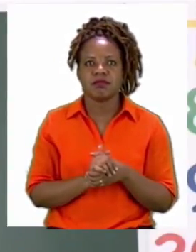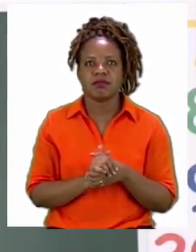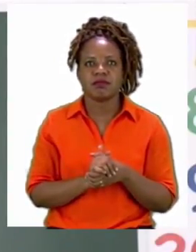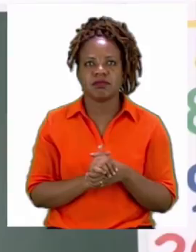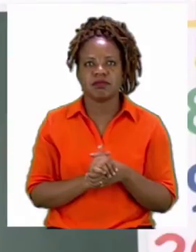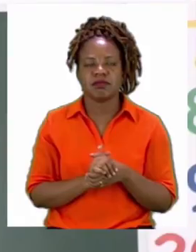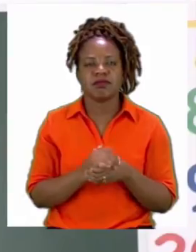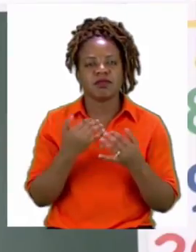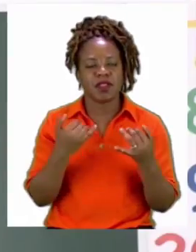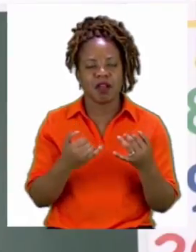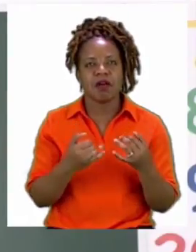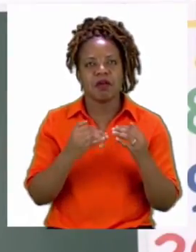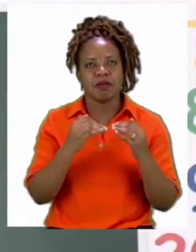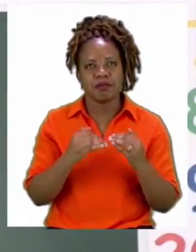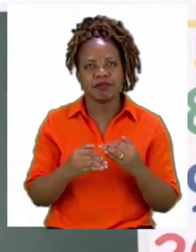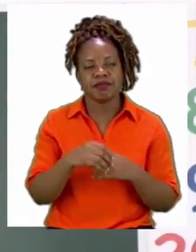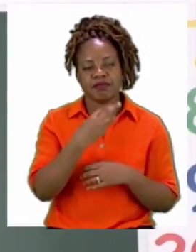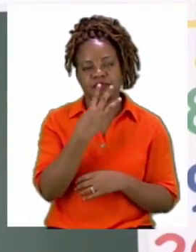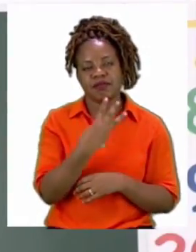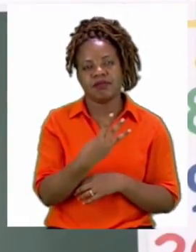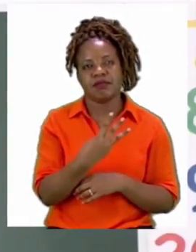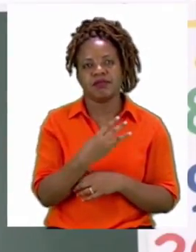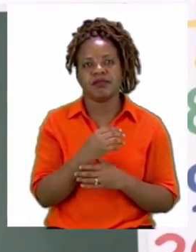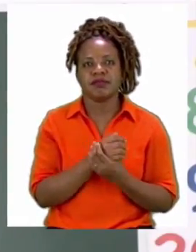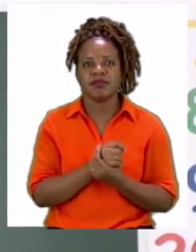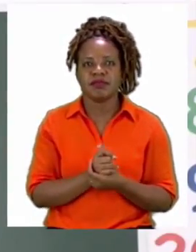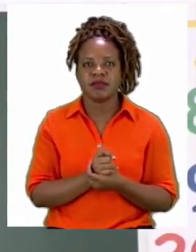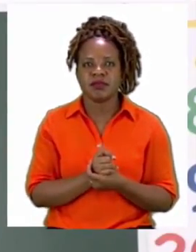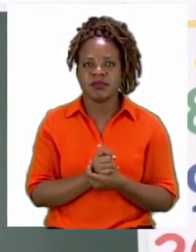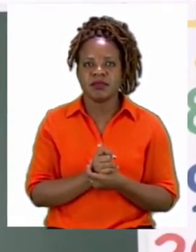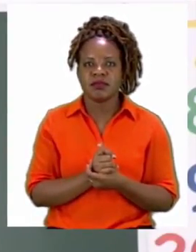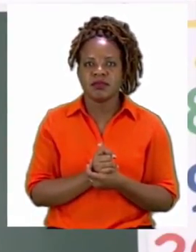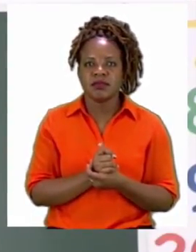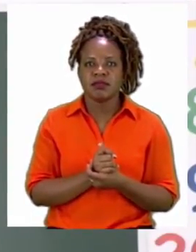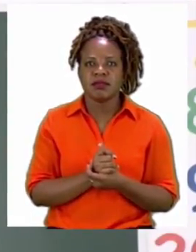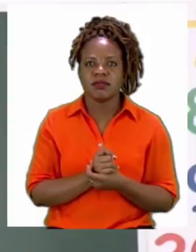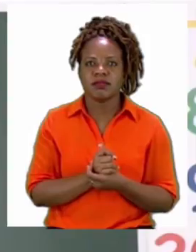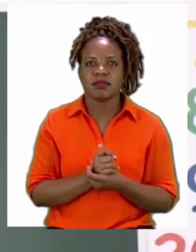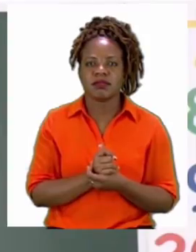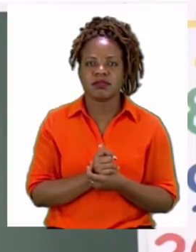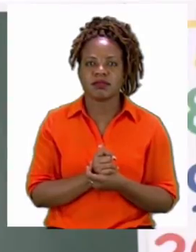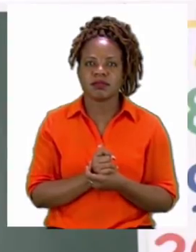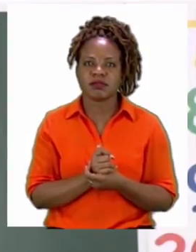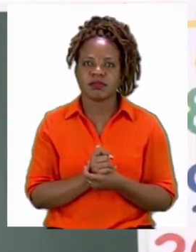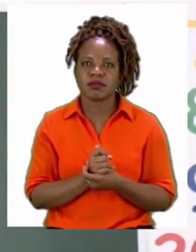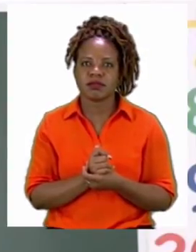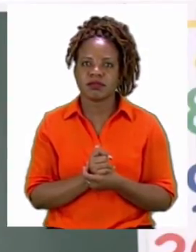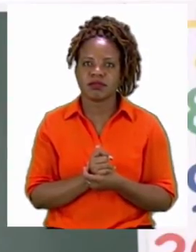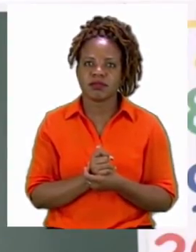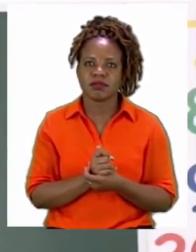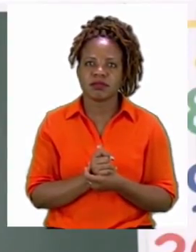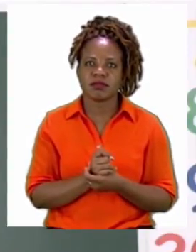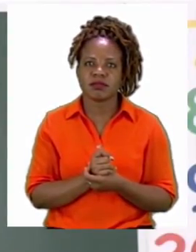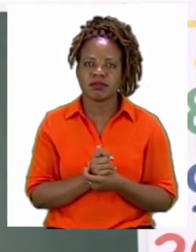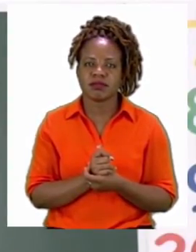the 3s. So we're going to erase our first part so that we can make sure that